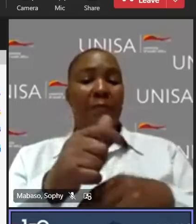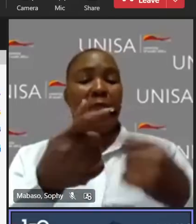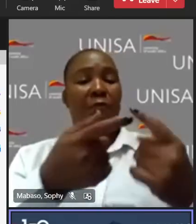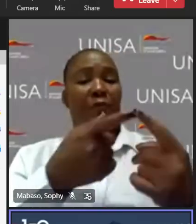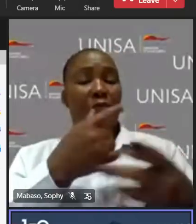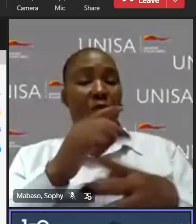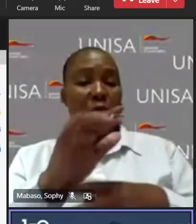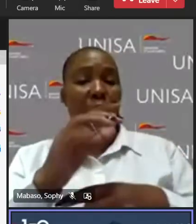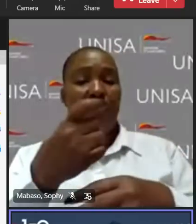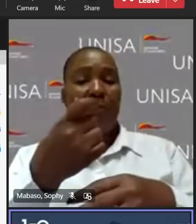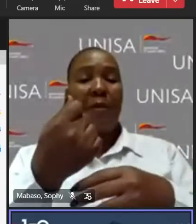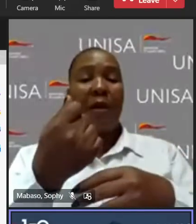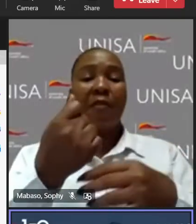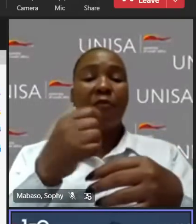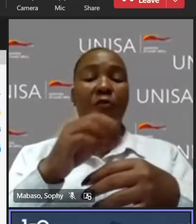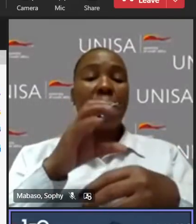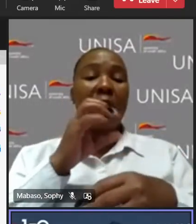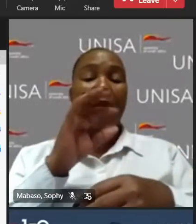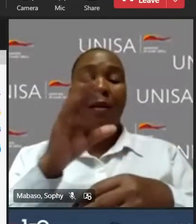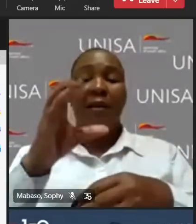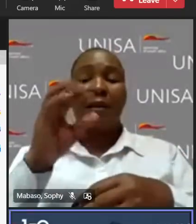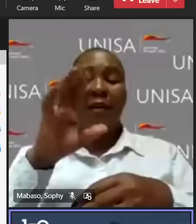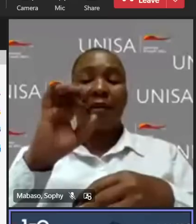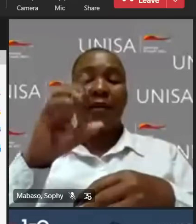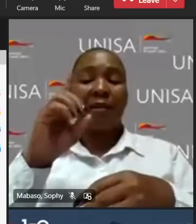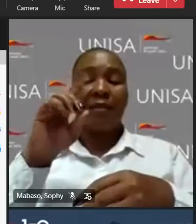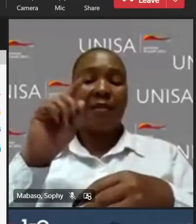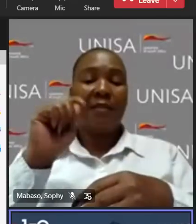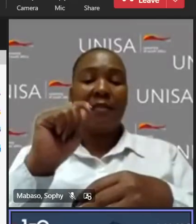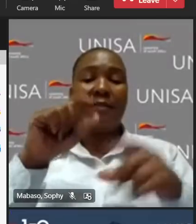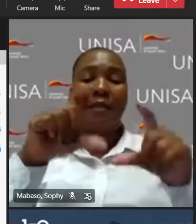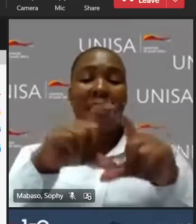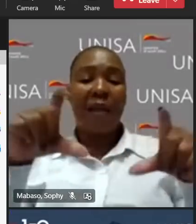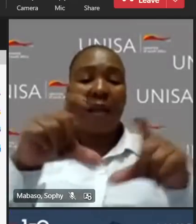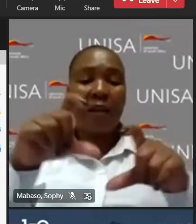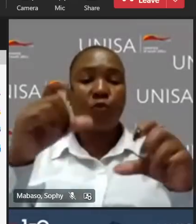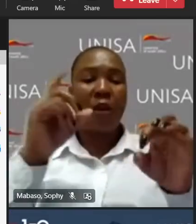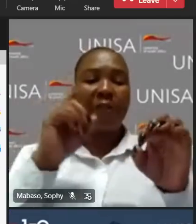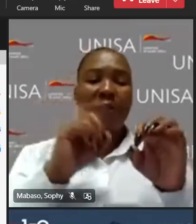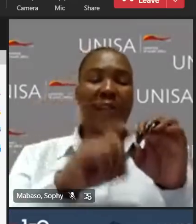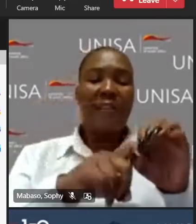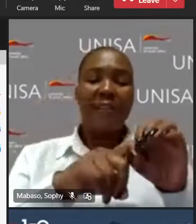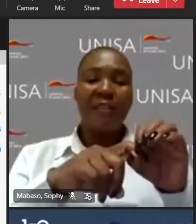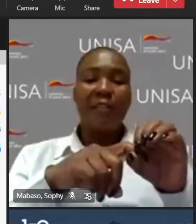Student number, the qualification code, continue.